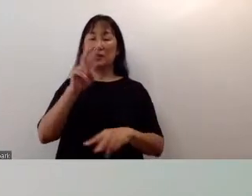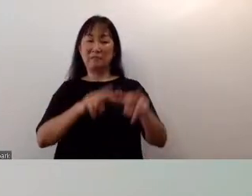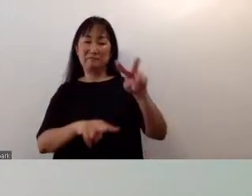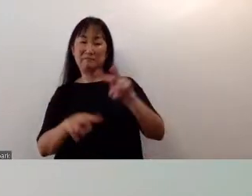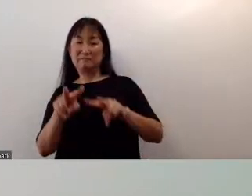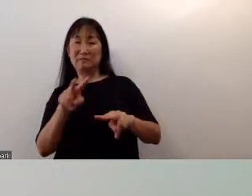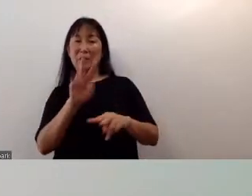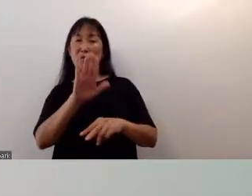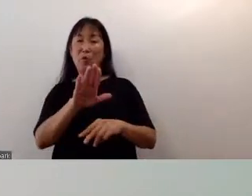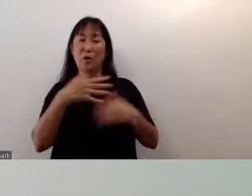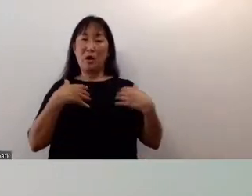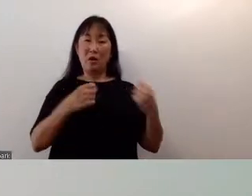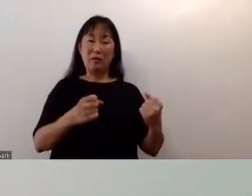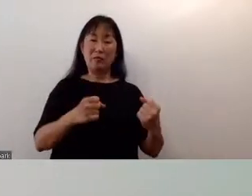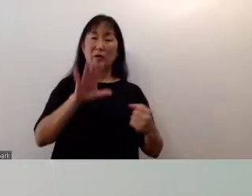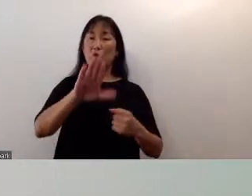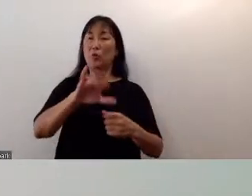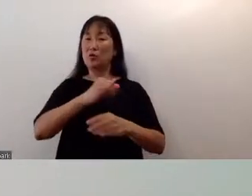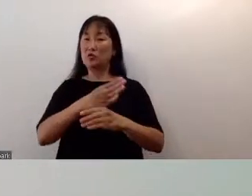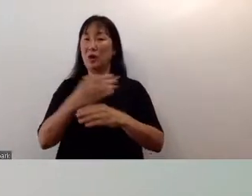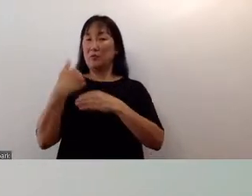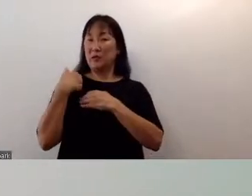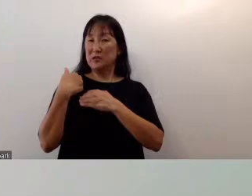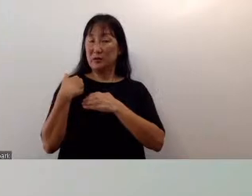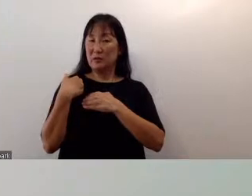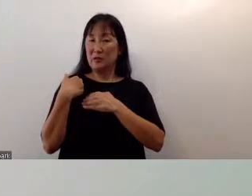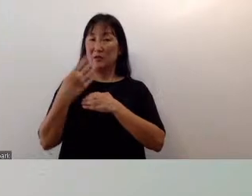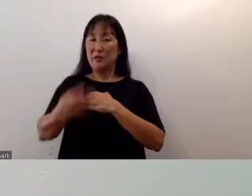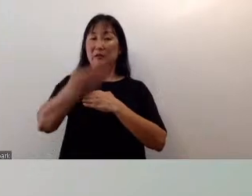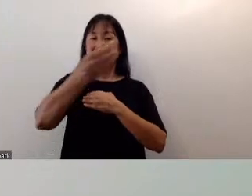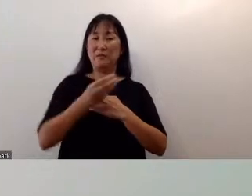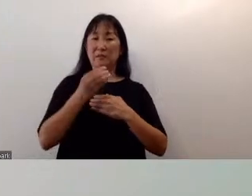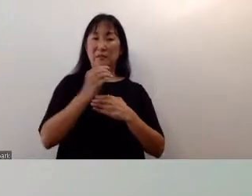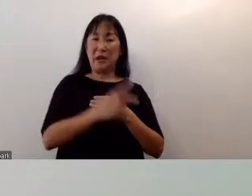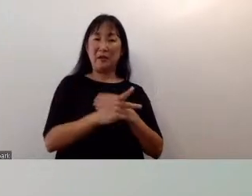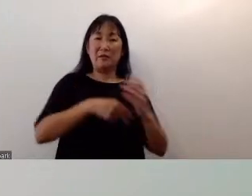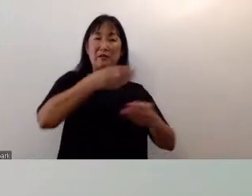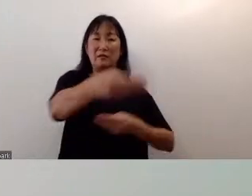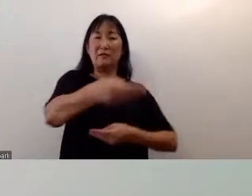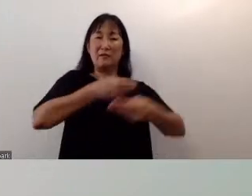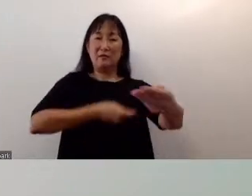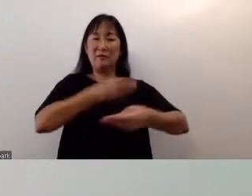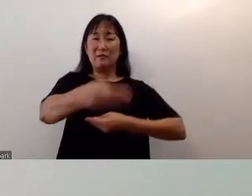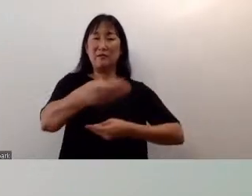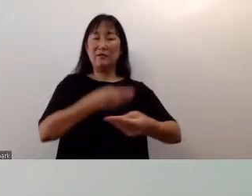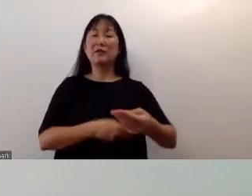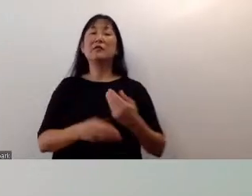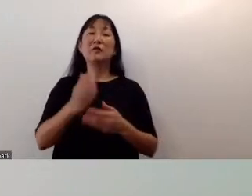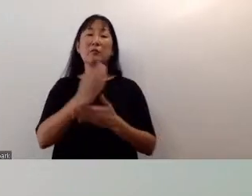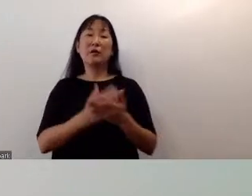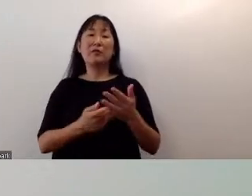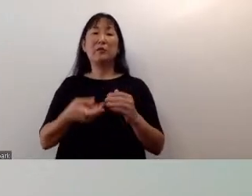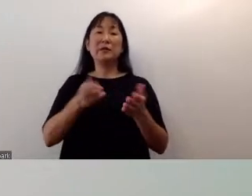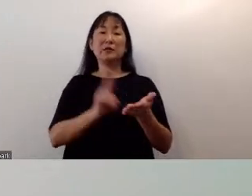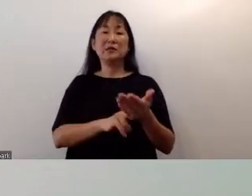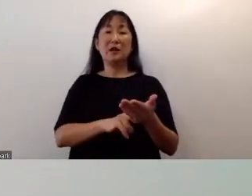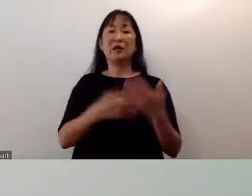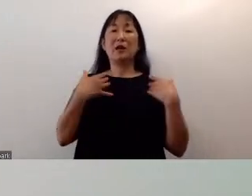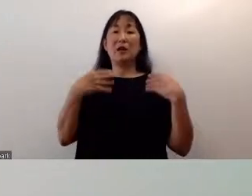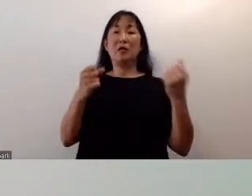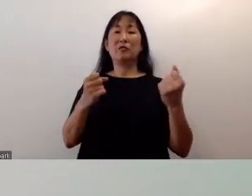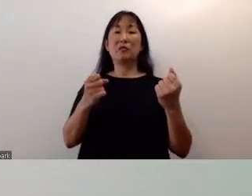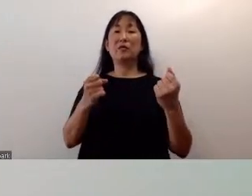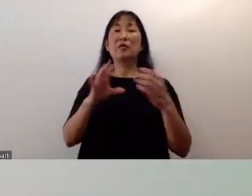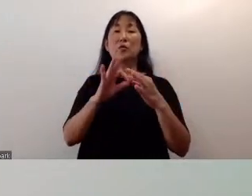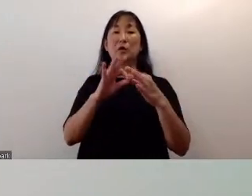job responsibilities, and this interactive process goes back and forth. Part of the process is that you will be asked to sign a health release